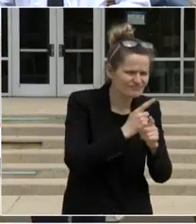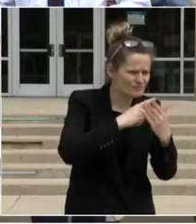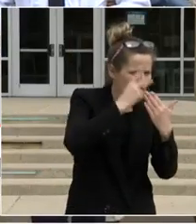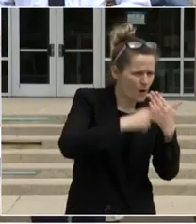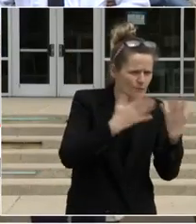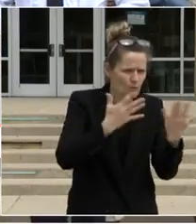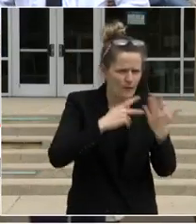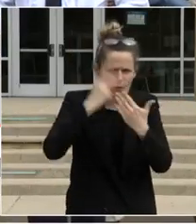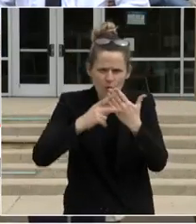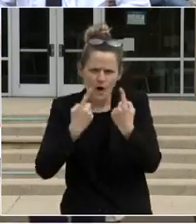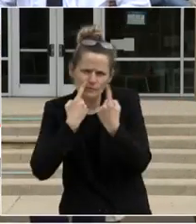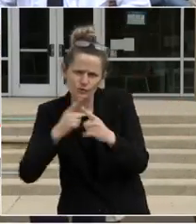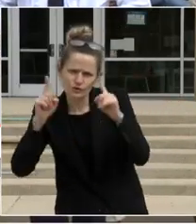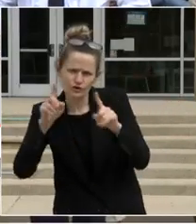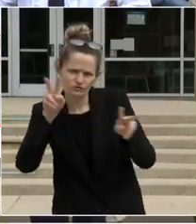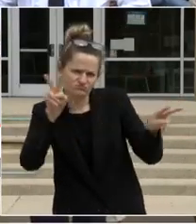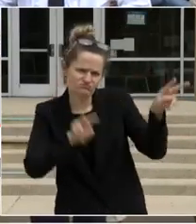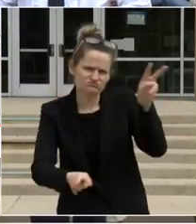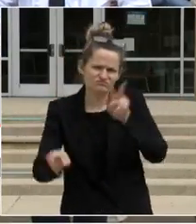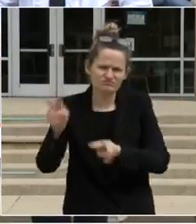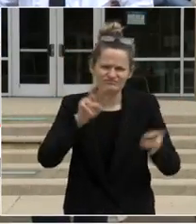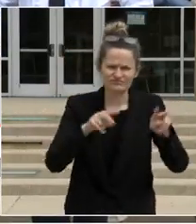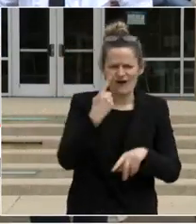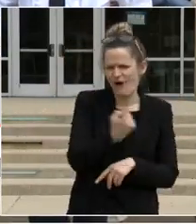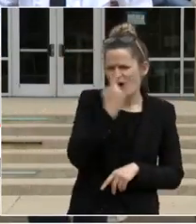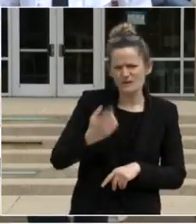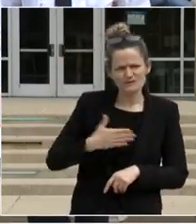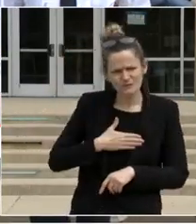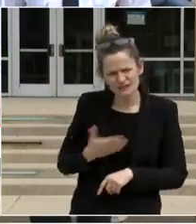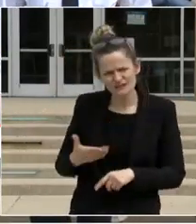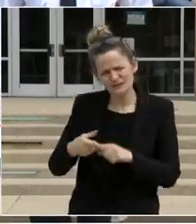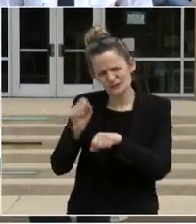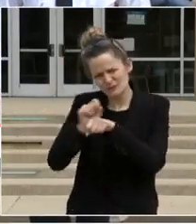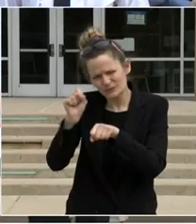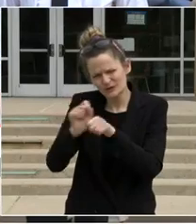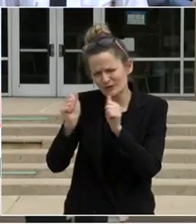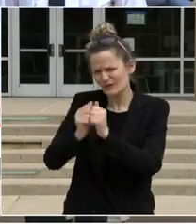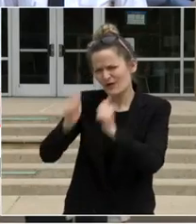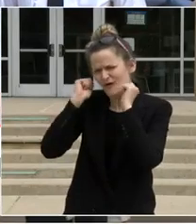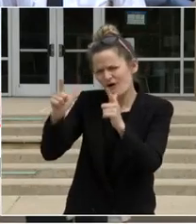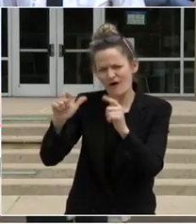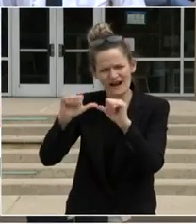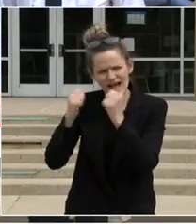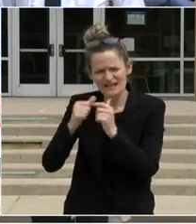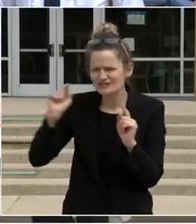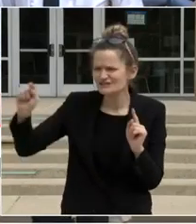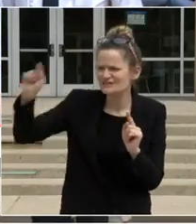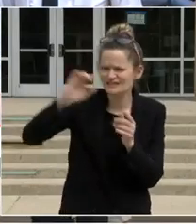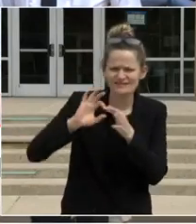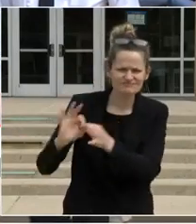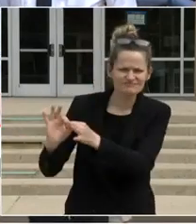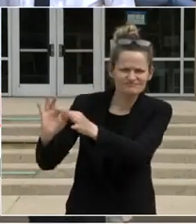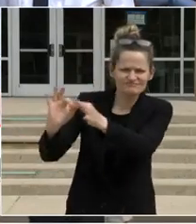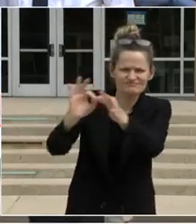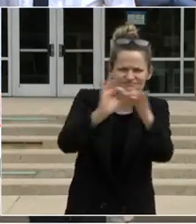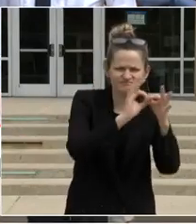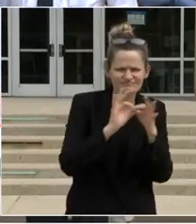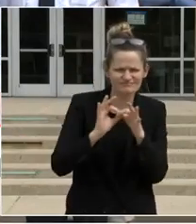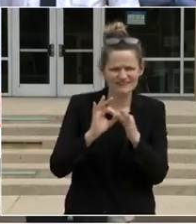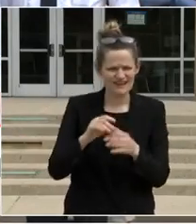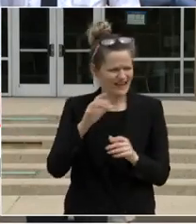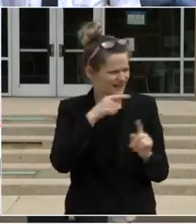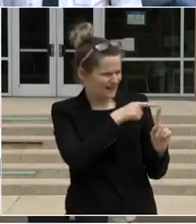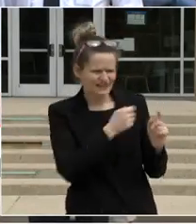willing to work across all of our agencies to make sure that MPD can support our prevention